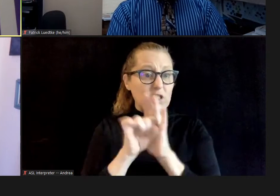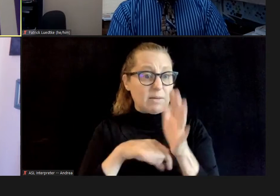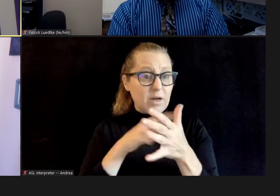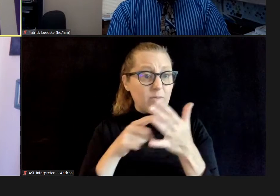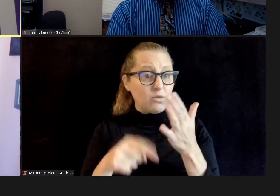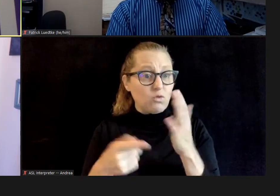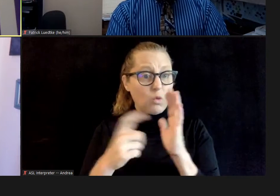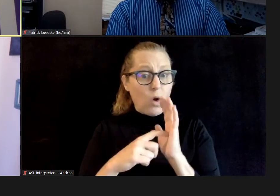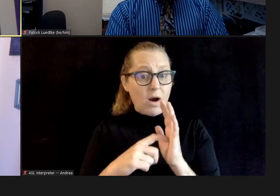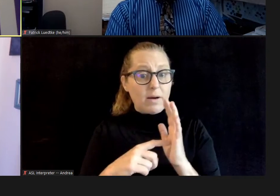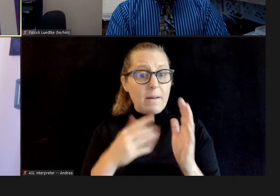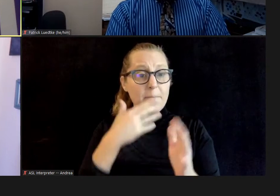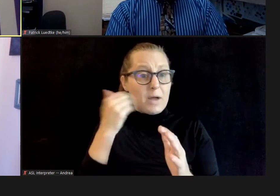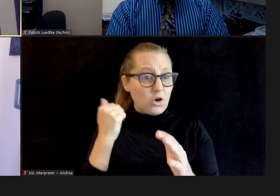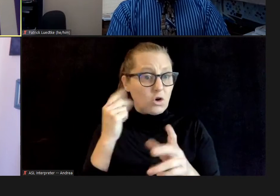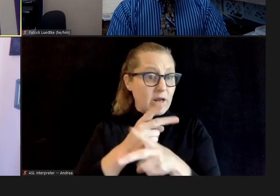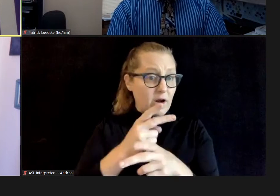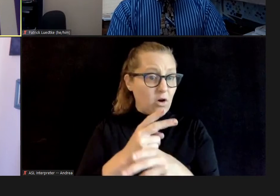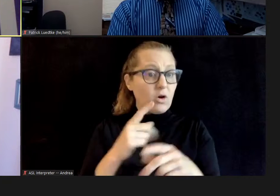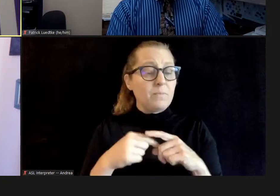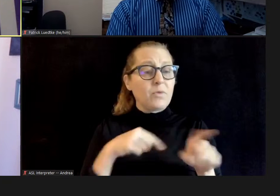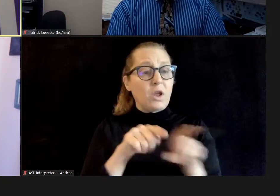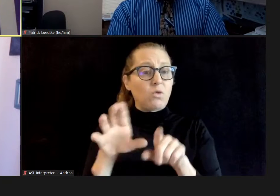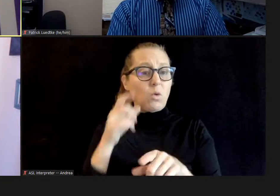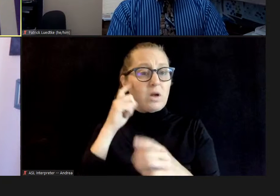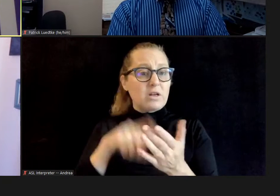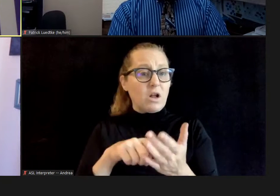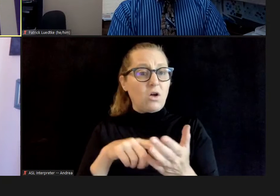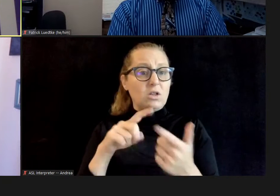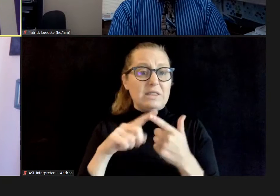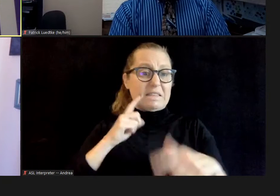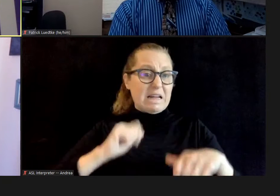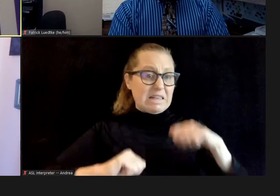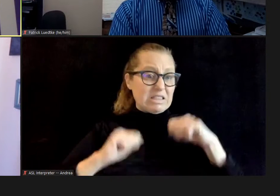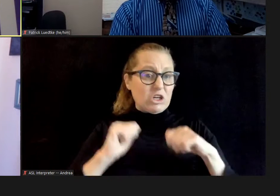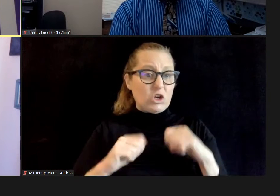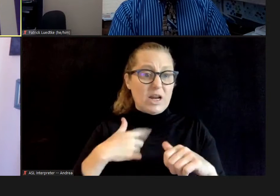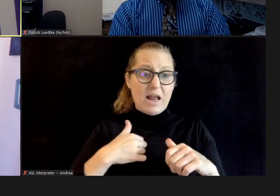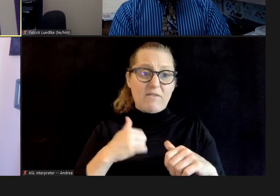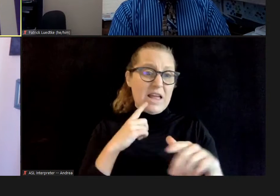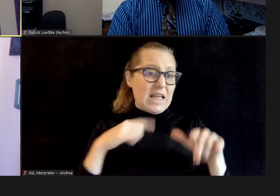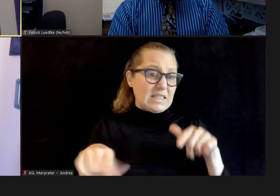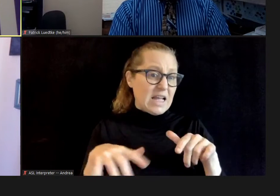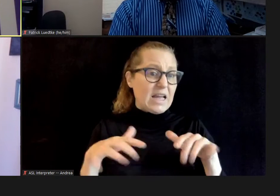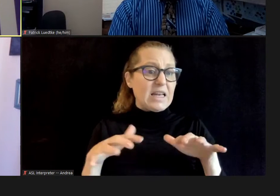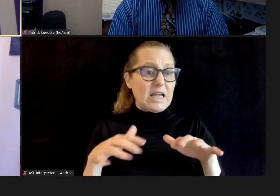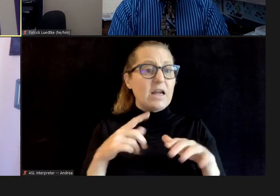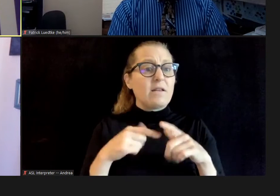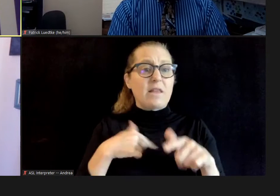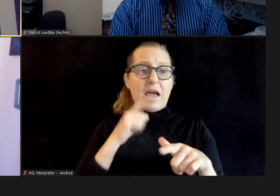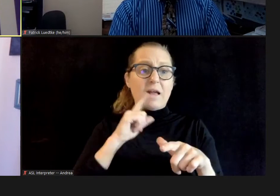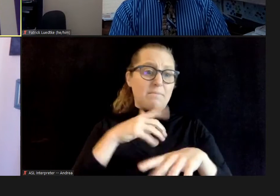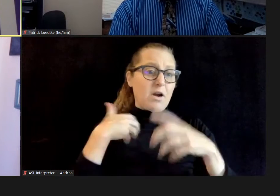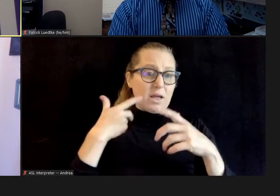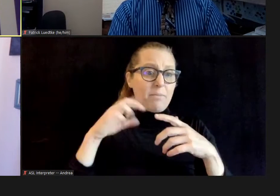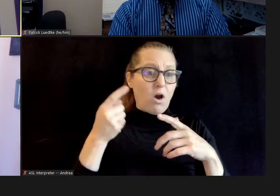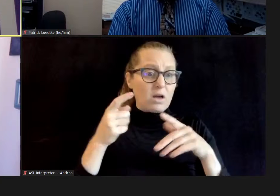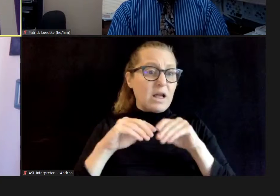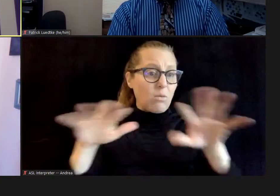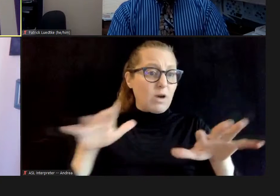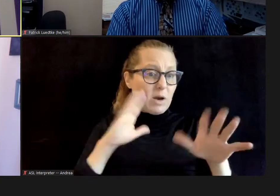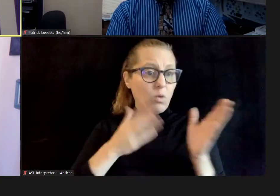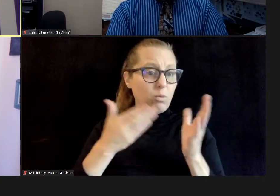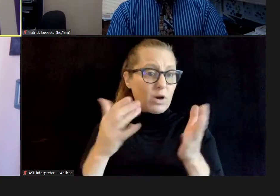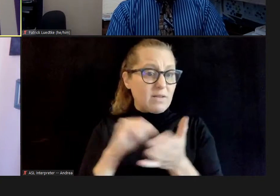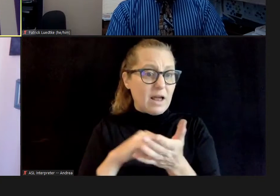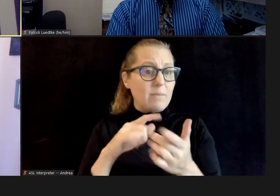care. Also, I want to acknowledge the uncertainty and anxiety that the monkeypox outbreak brings as we continue to manage the